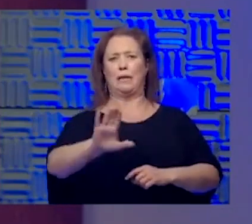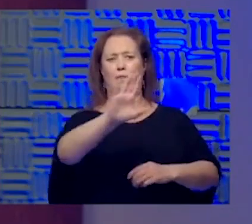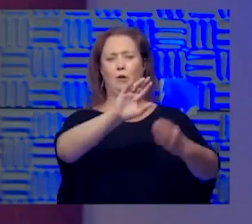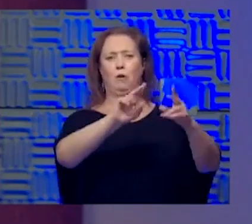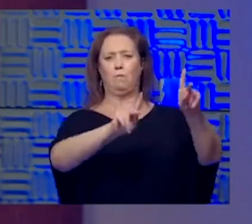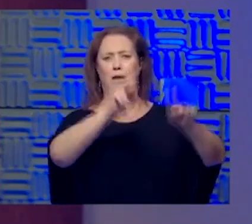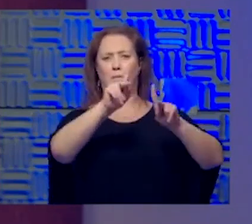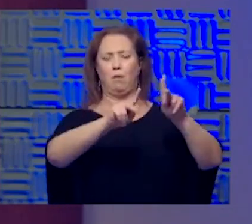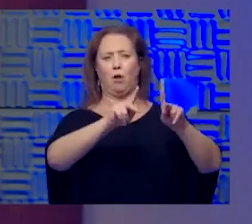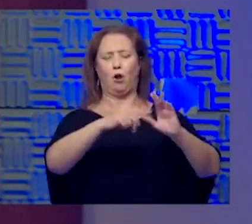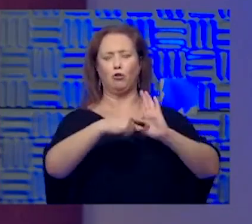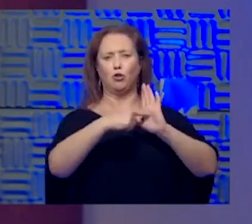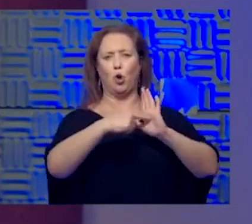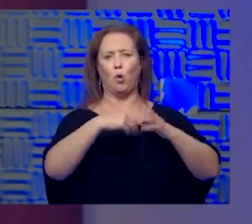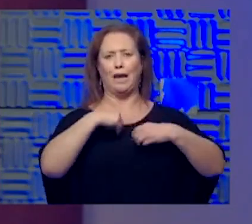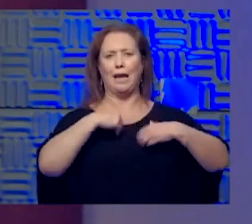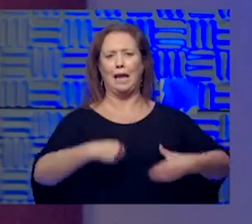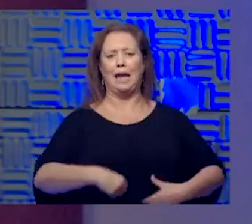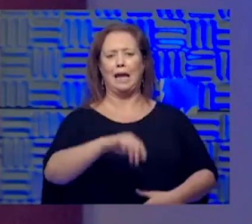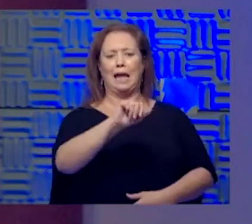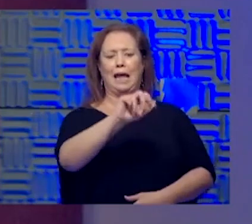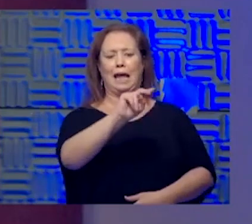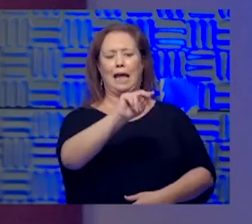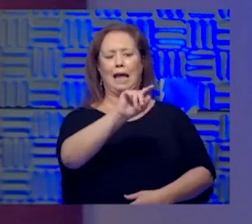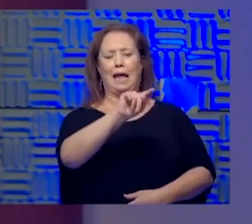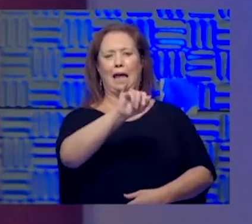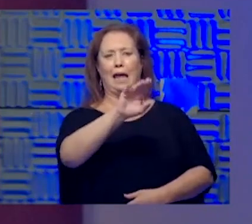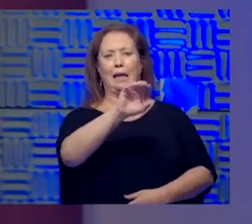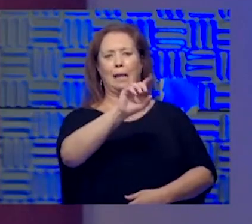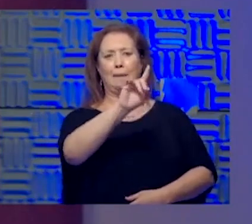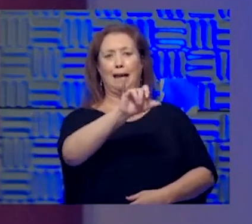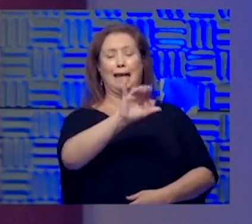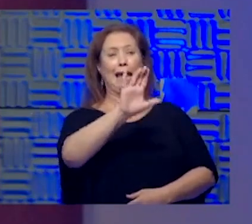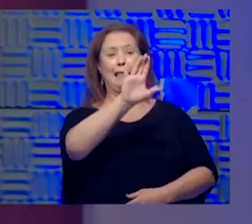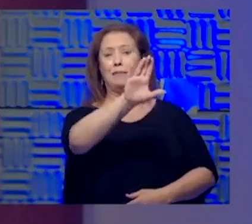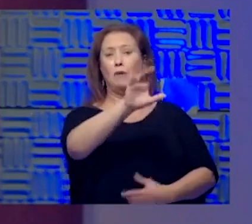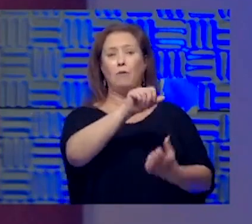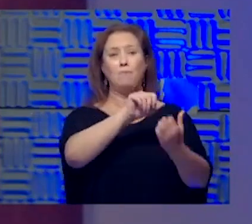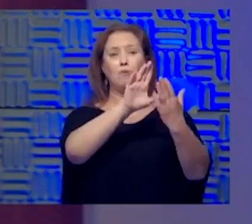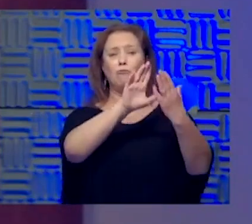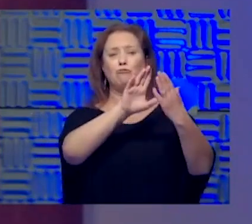showing antibodies now, even with their wide-open, no stay-at-home